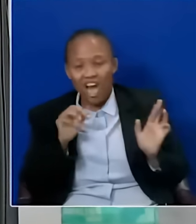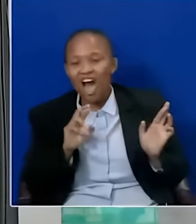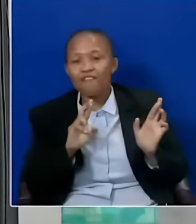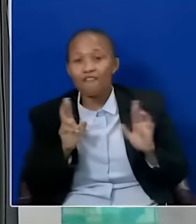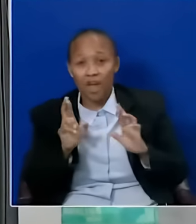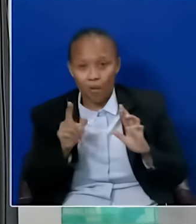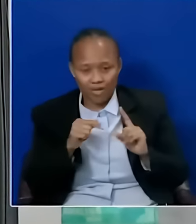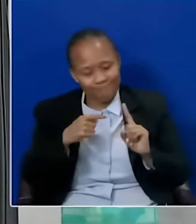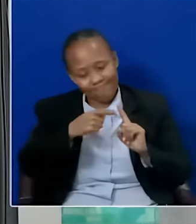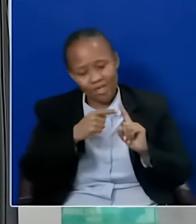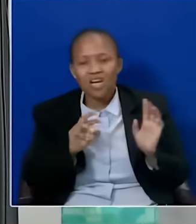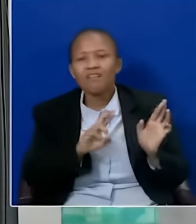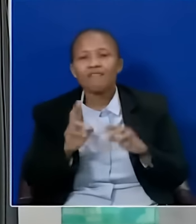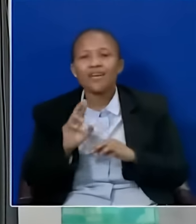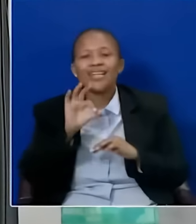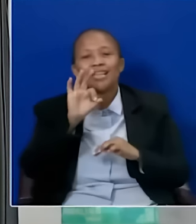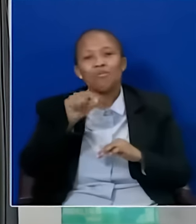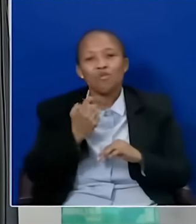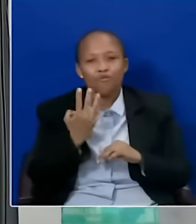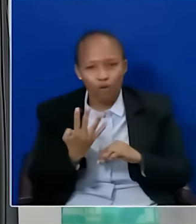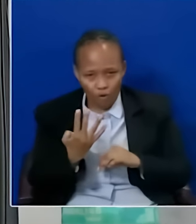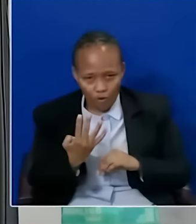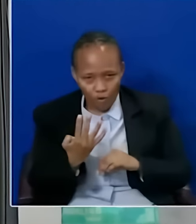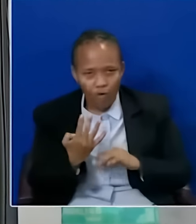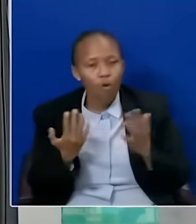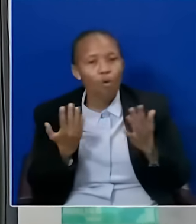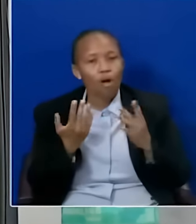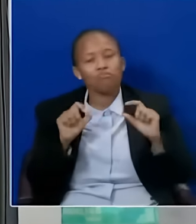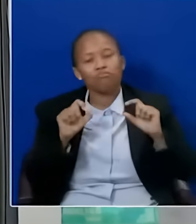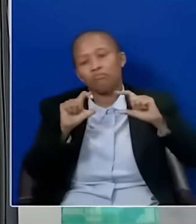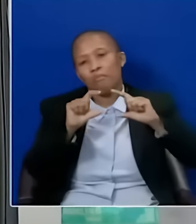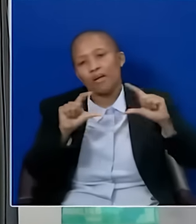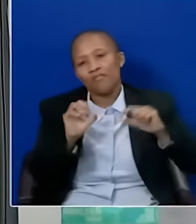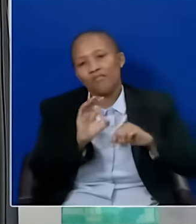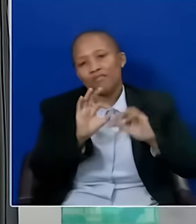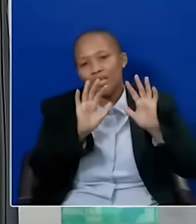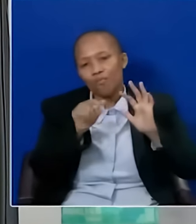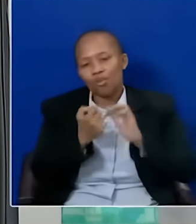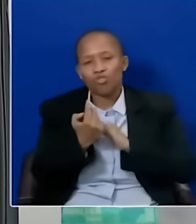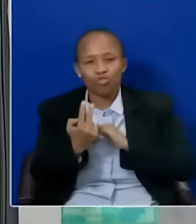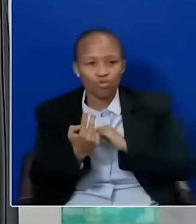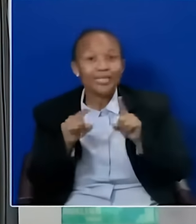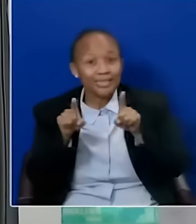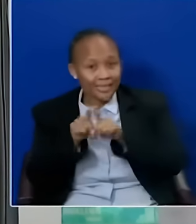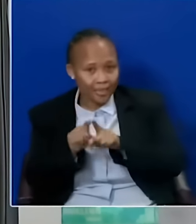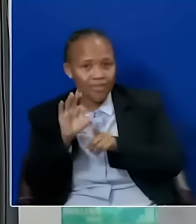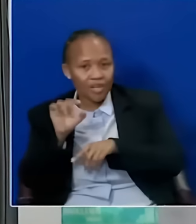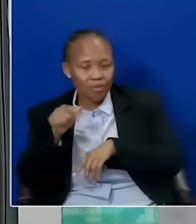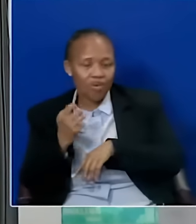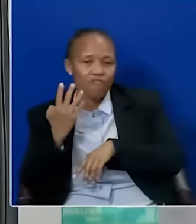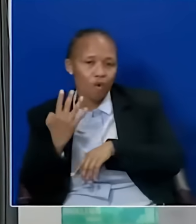3.4 in paragraph 10.2, and he also referred to 3.4 in paragraph